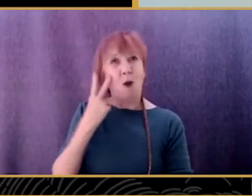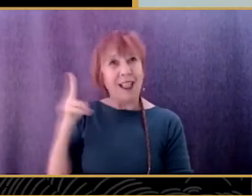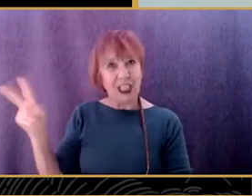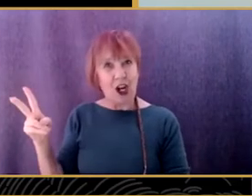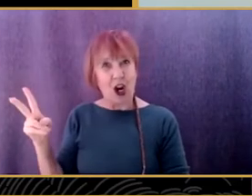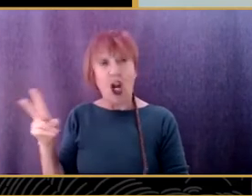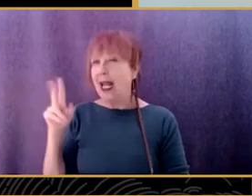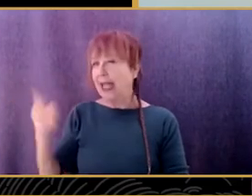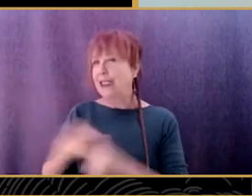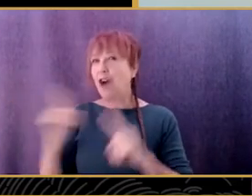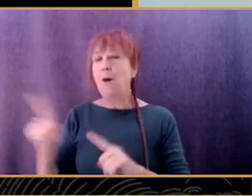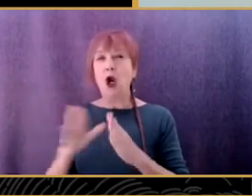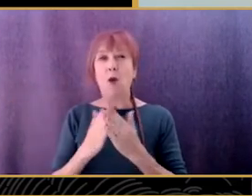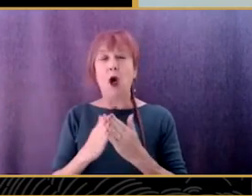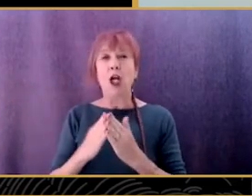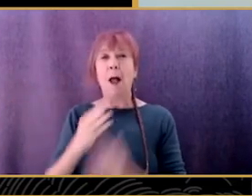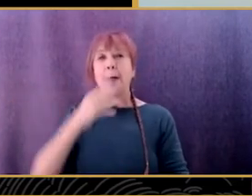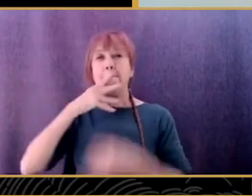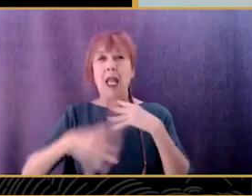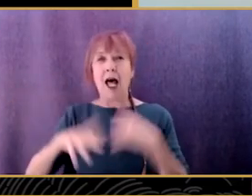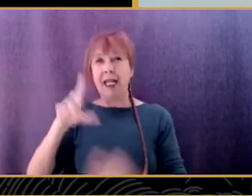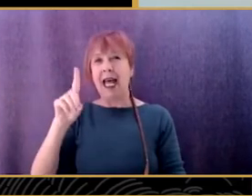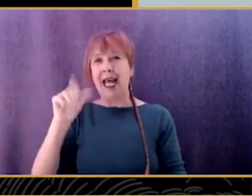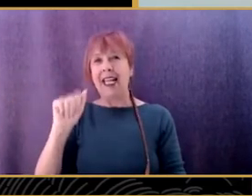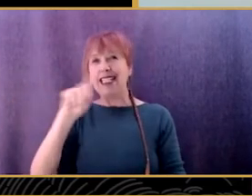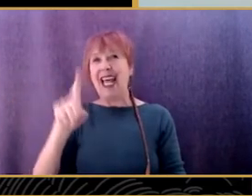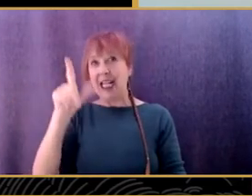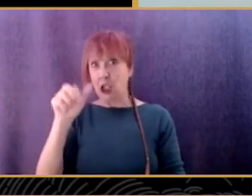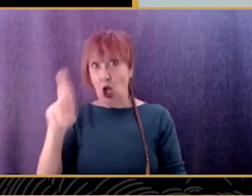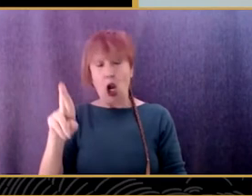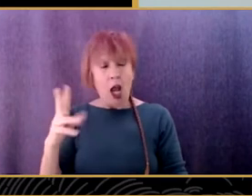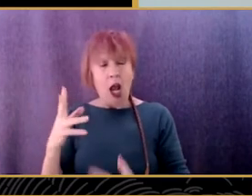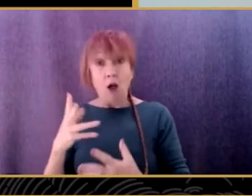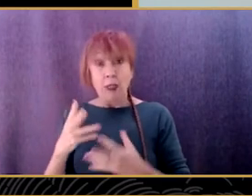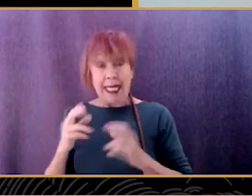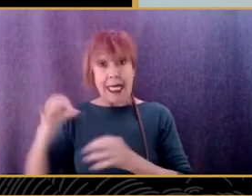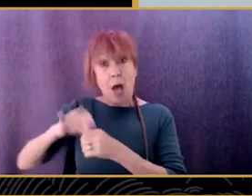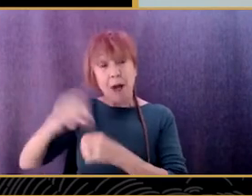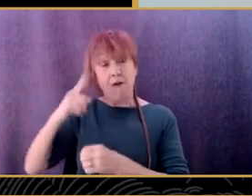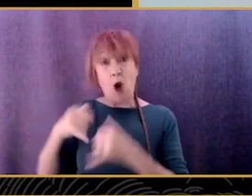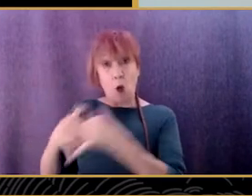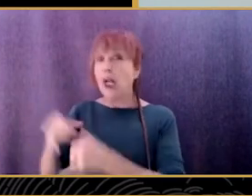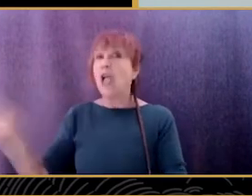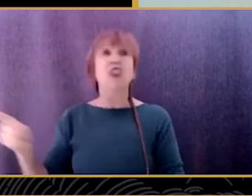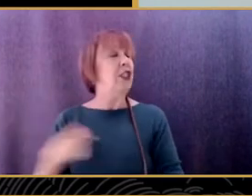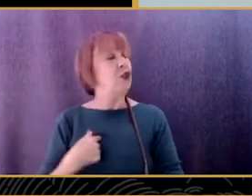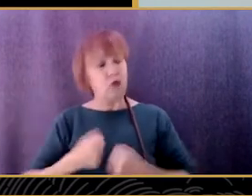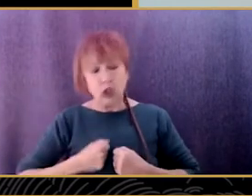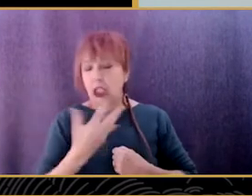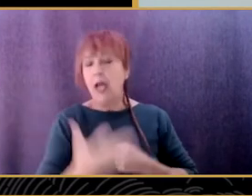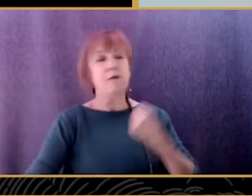the collection Blood Dazzler Her first collection that nominated for the National Book Award Patricia was so generous